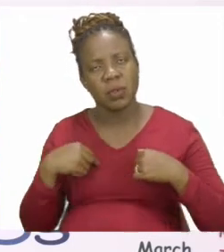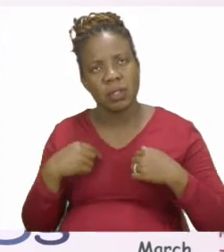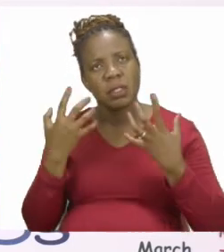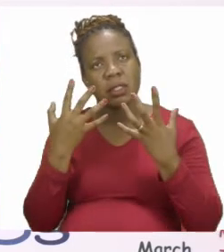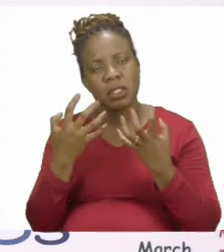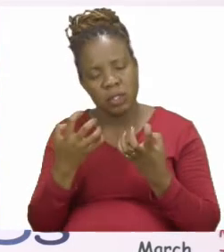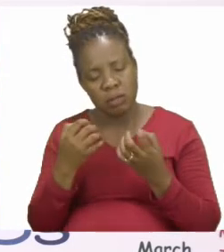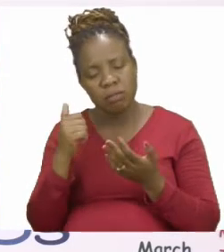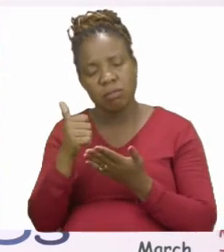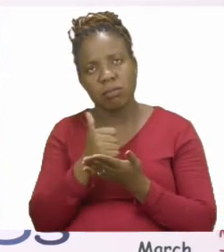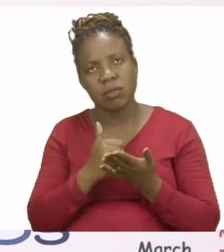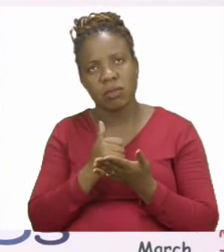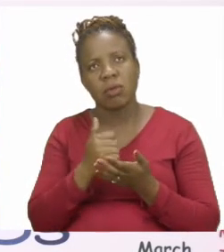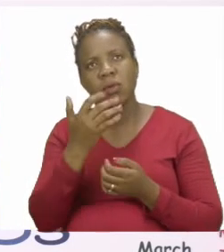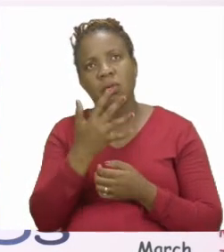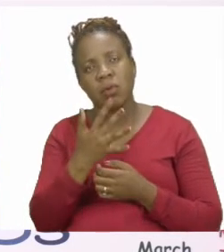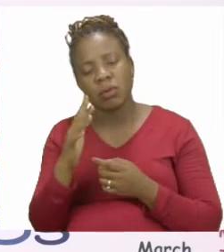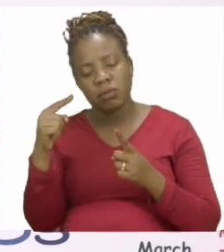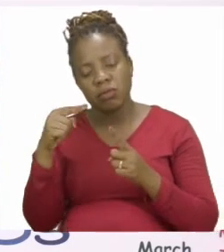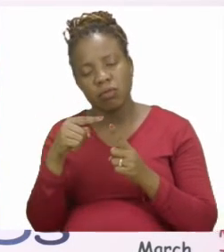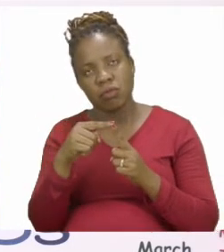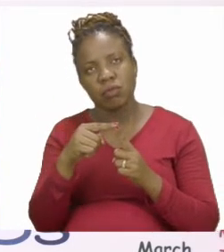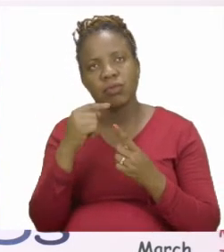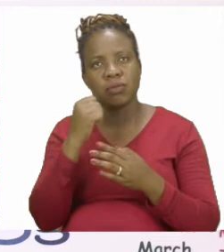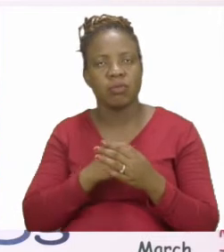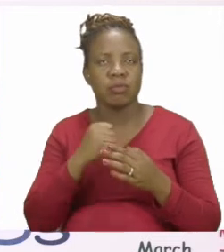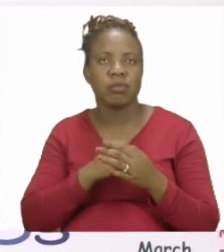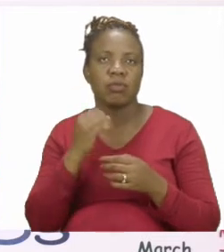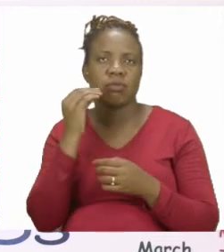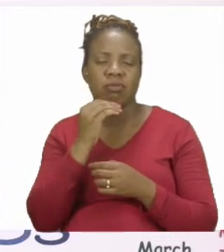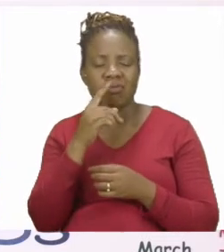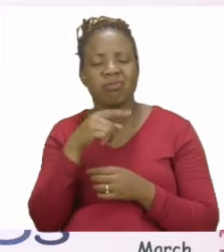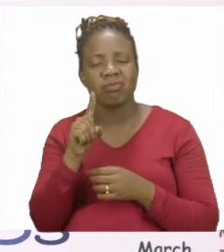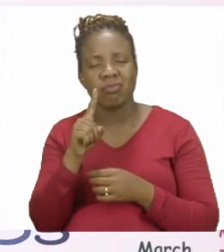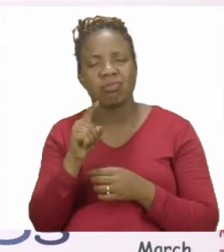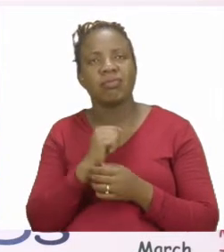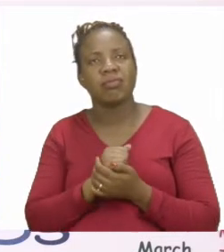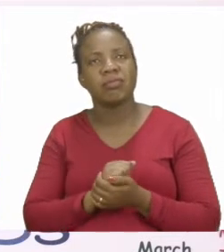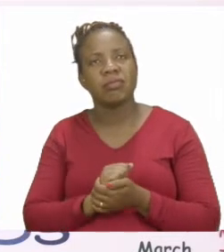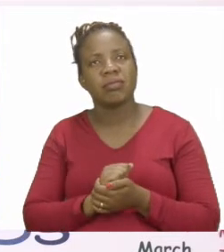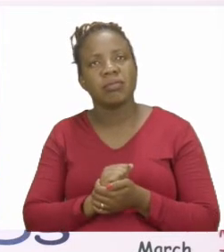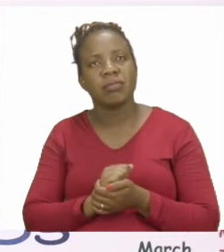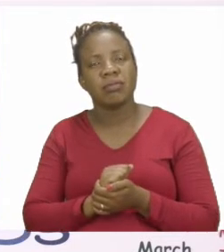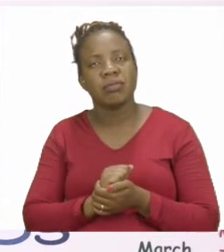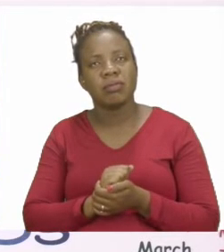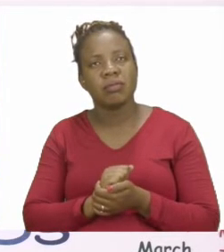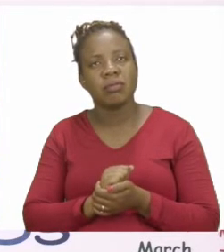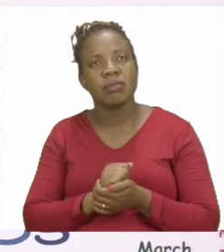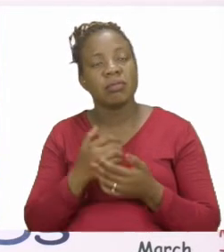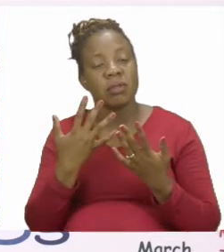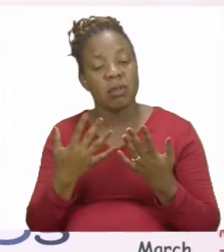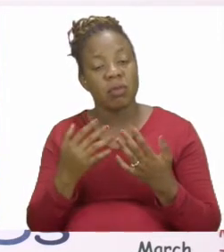right? Oh yes, I think so too. Right. Now that we used the word